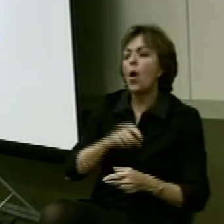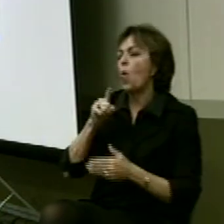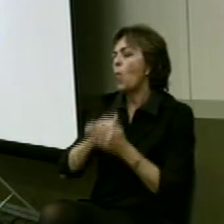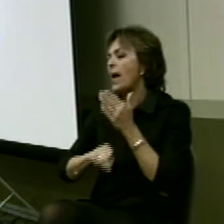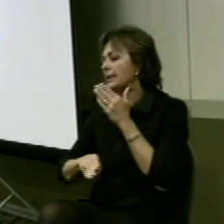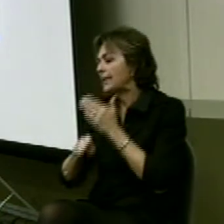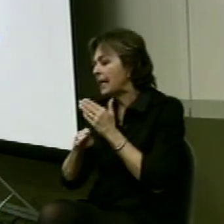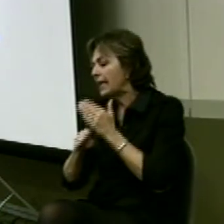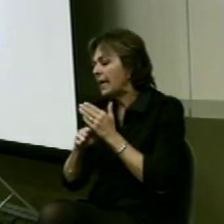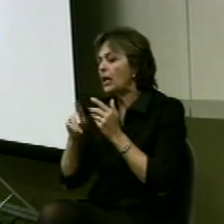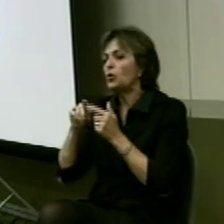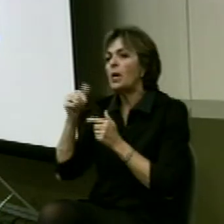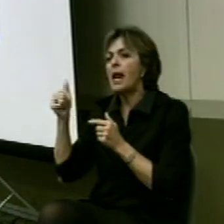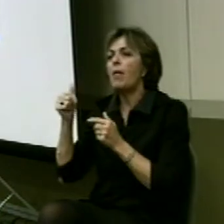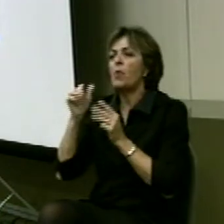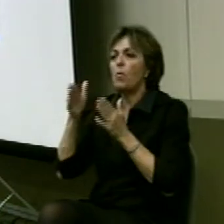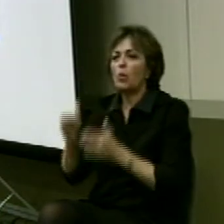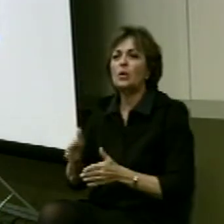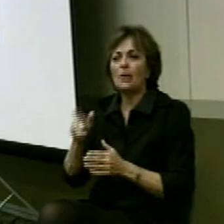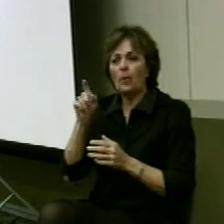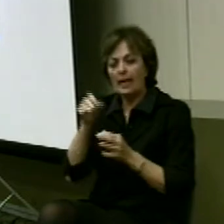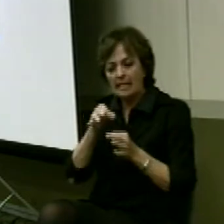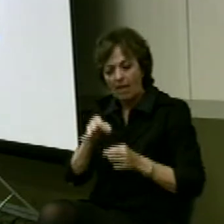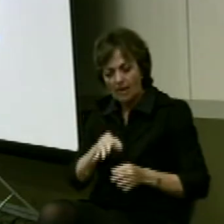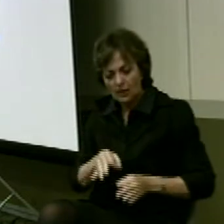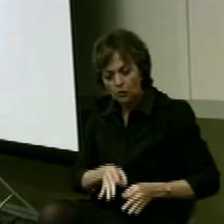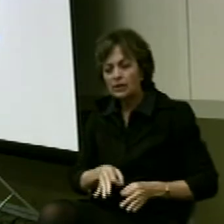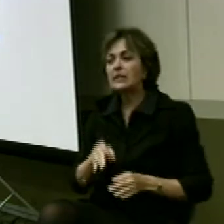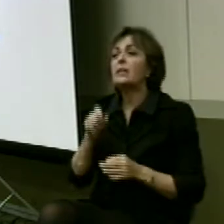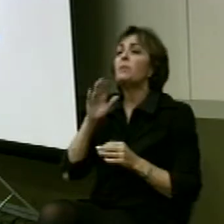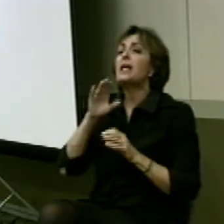is hitting to one person, what is kicking to another person.